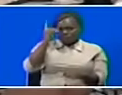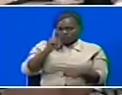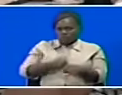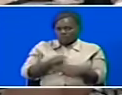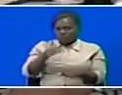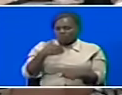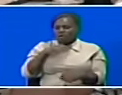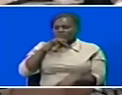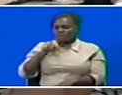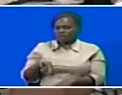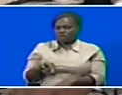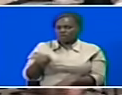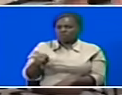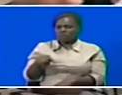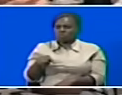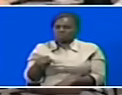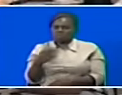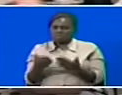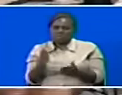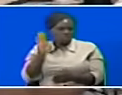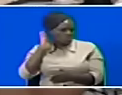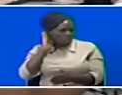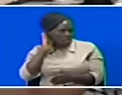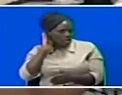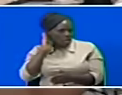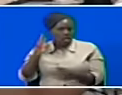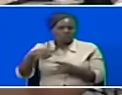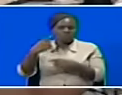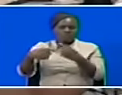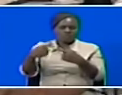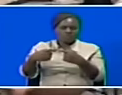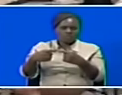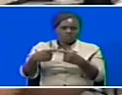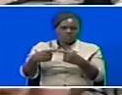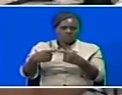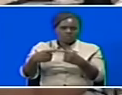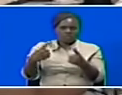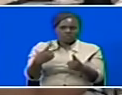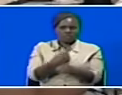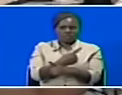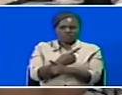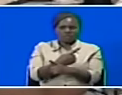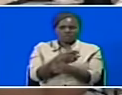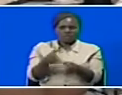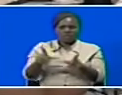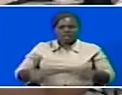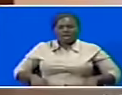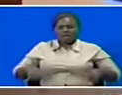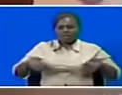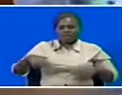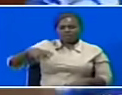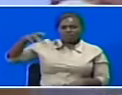have a boy, you always told that sometimes they delay in certain aspects of life development.